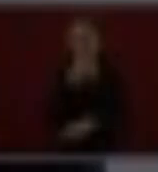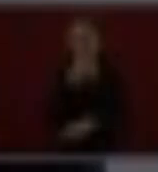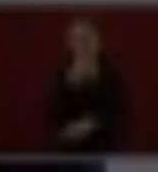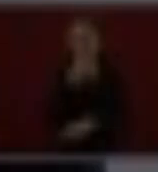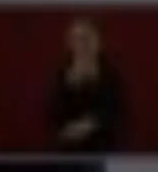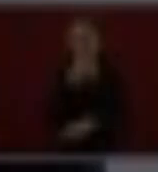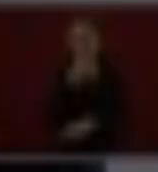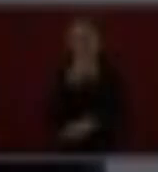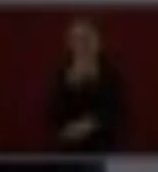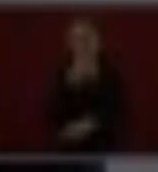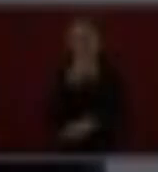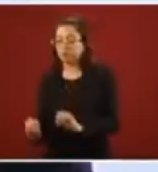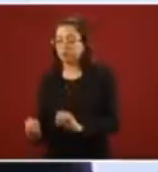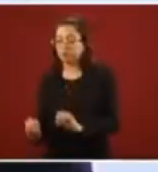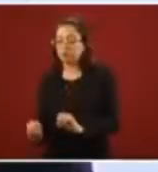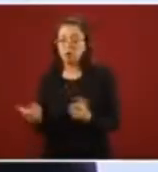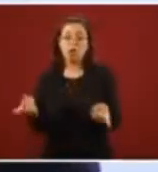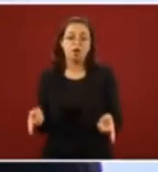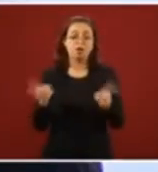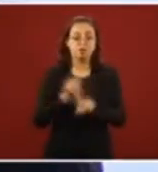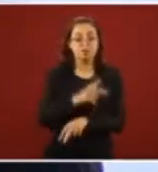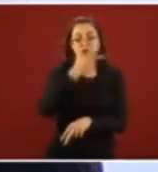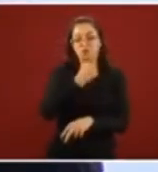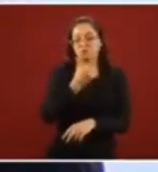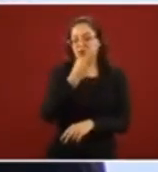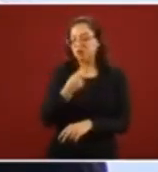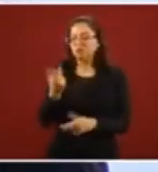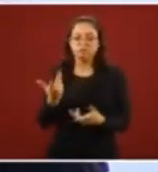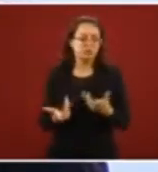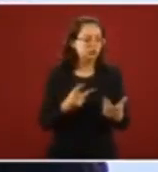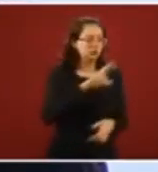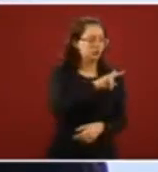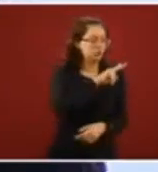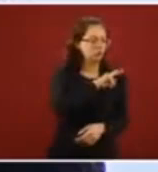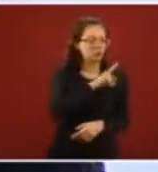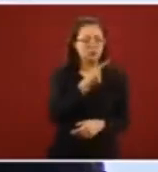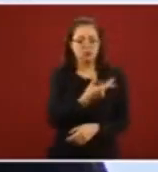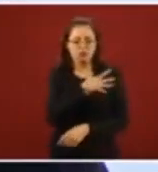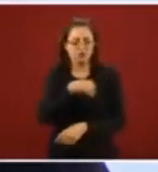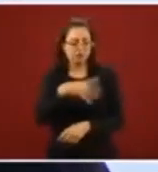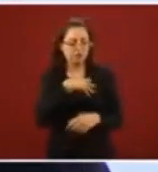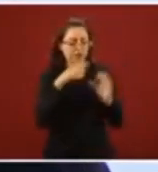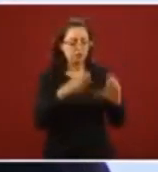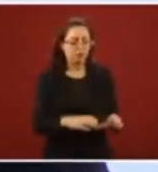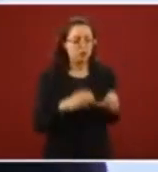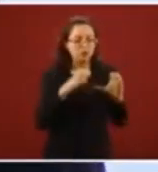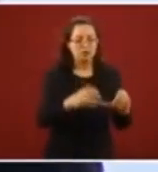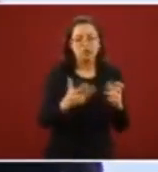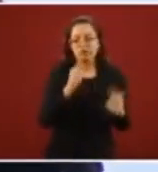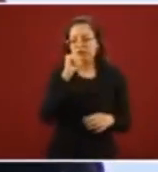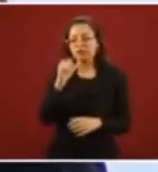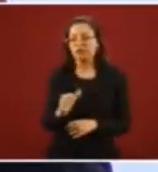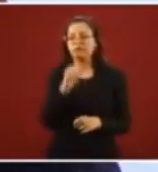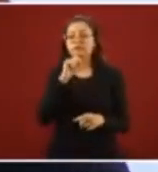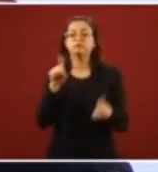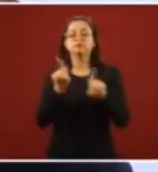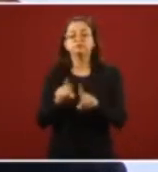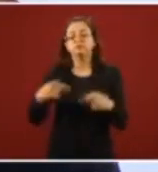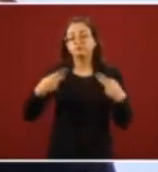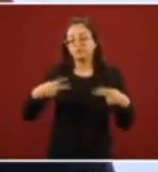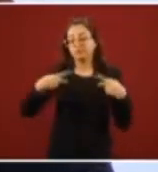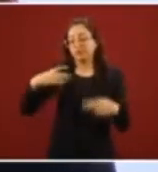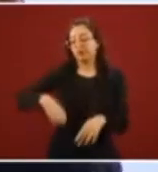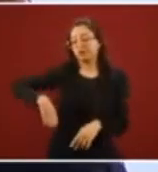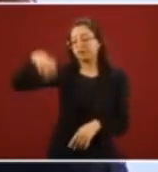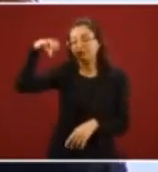that. They into the middle of And that's what she you